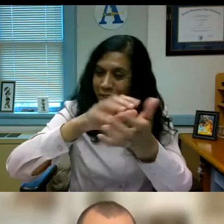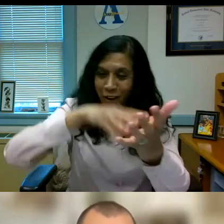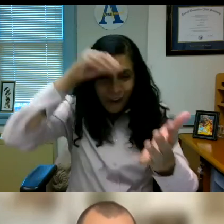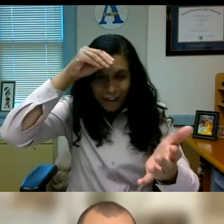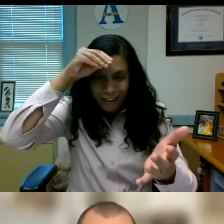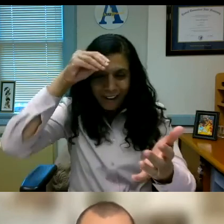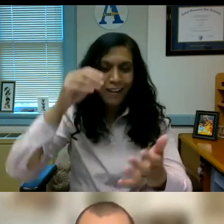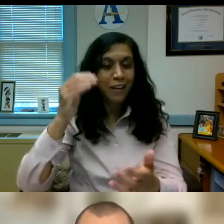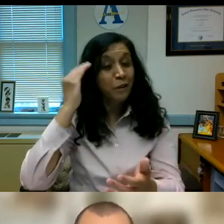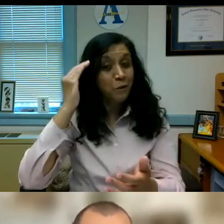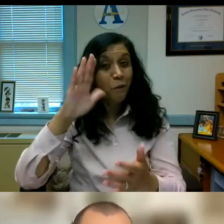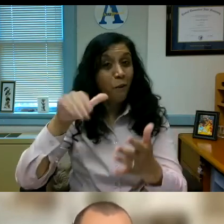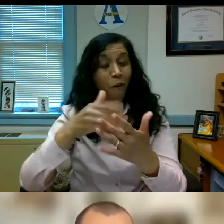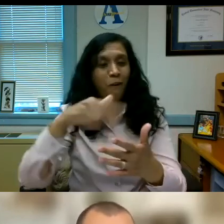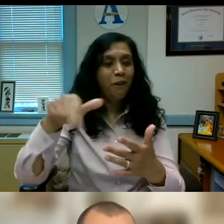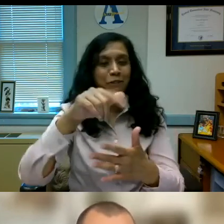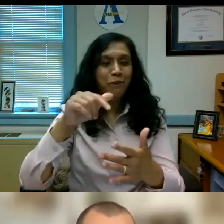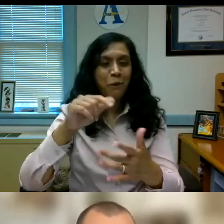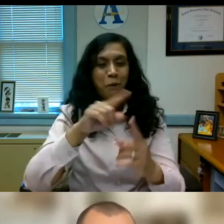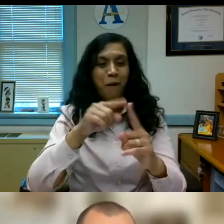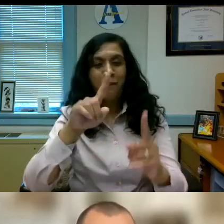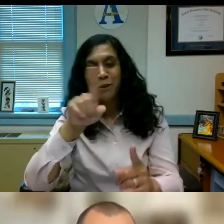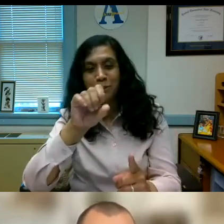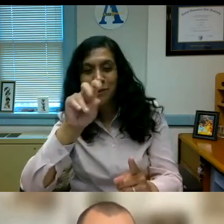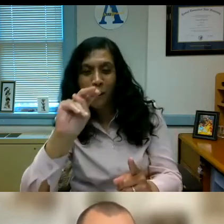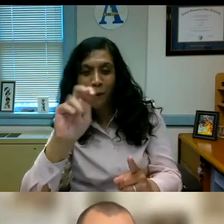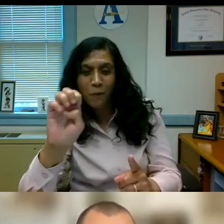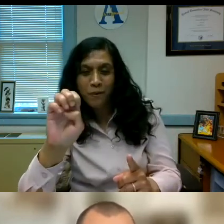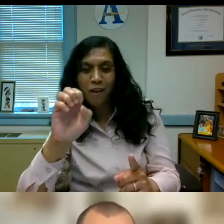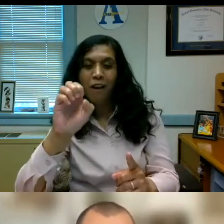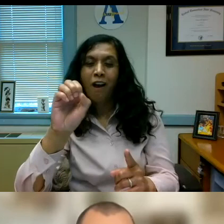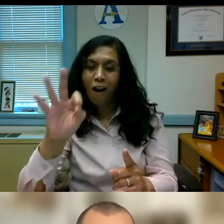We know the concept of collaborative learning, and